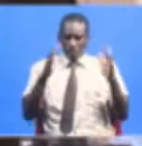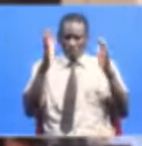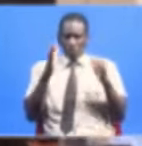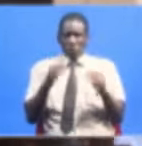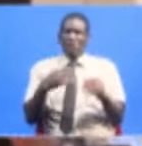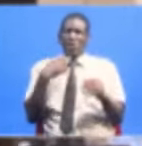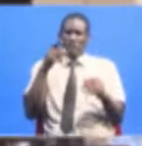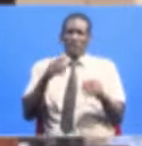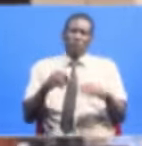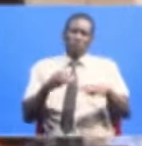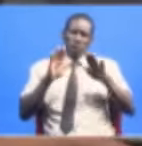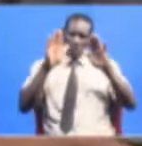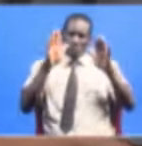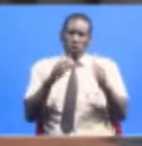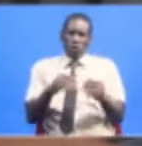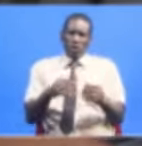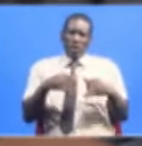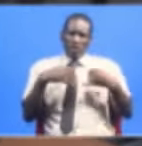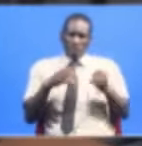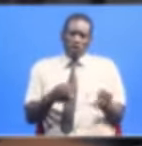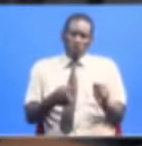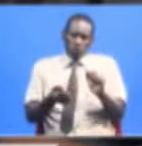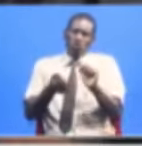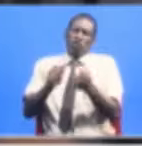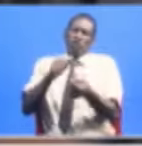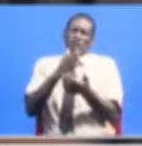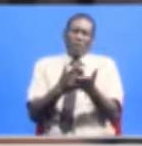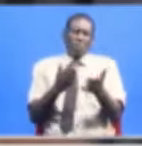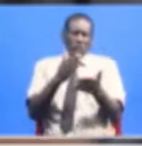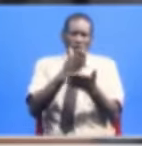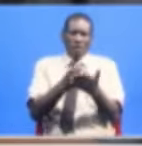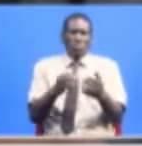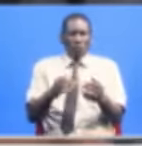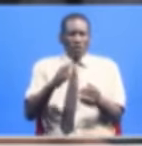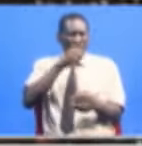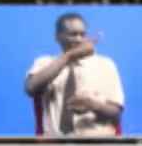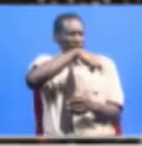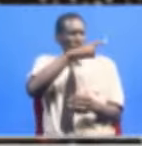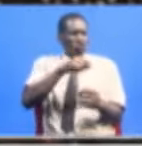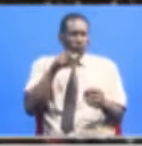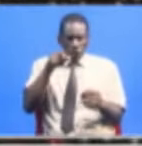in debunking some of the controversies linked to this community.